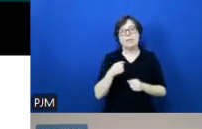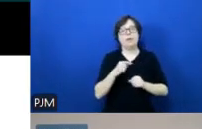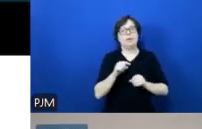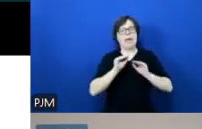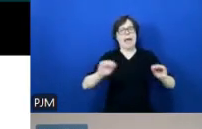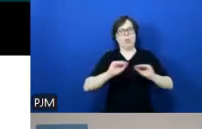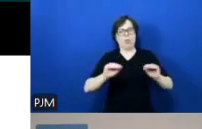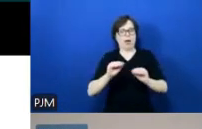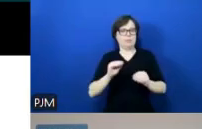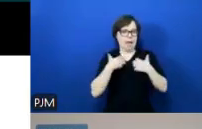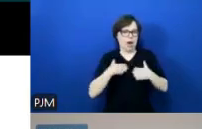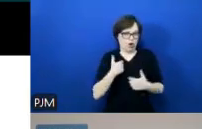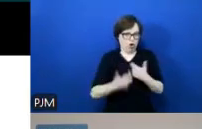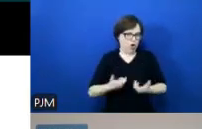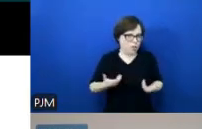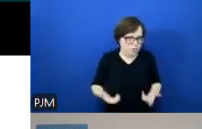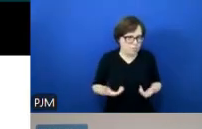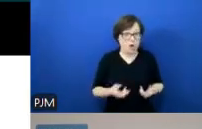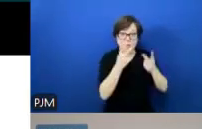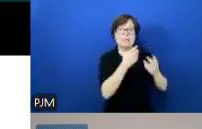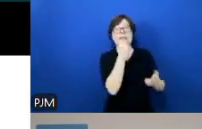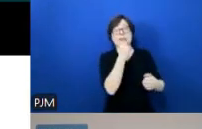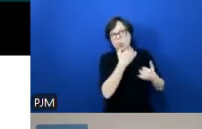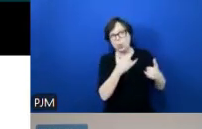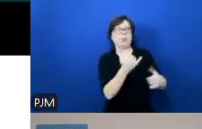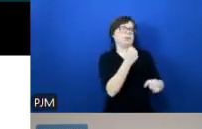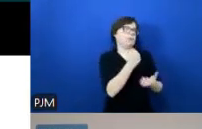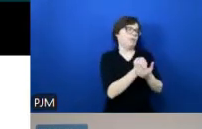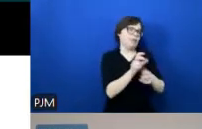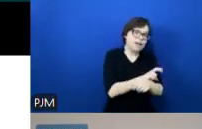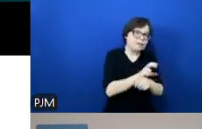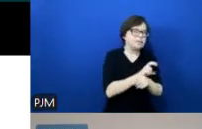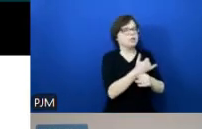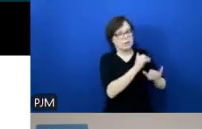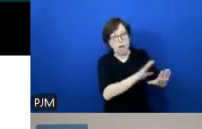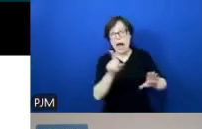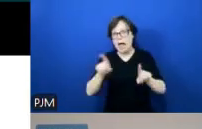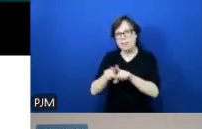water tower, where we provide ecological education. This is very important.